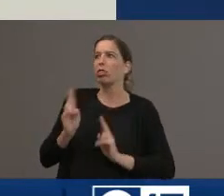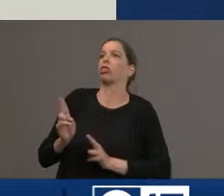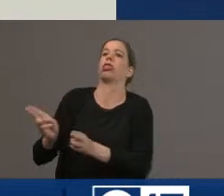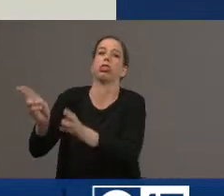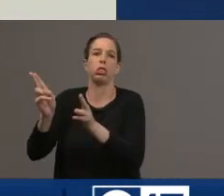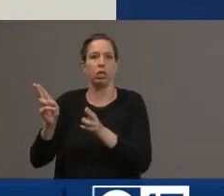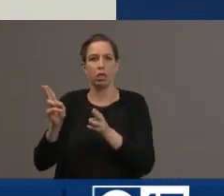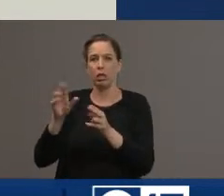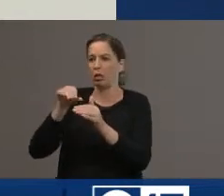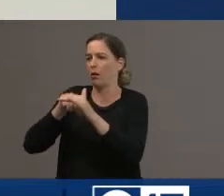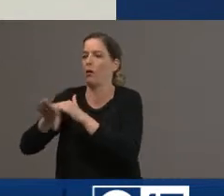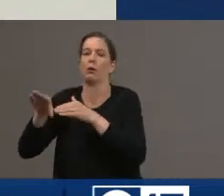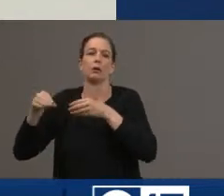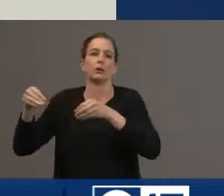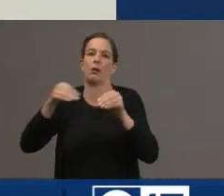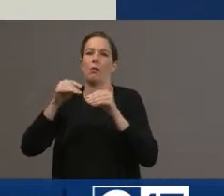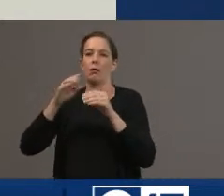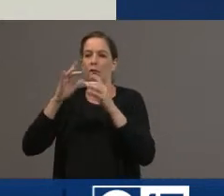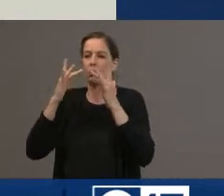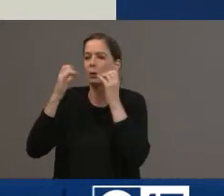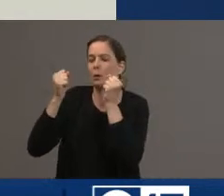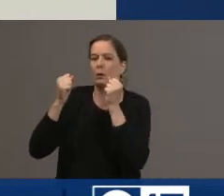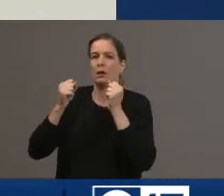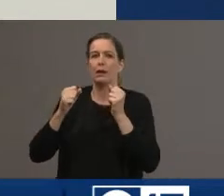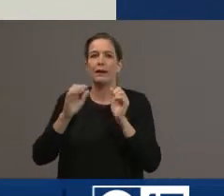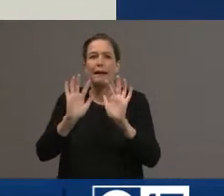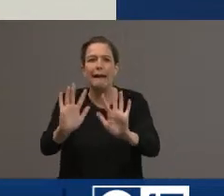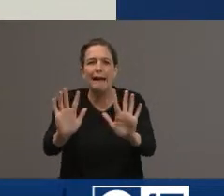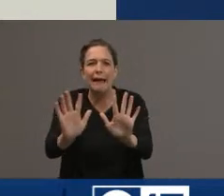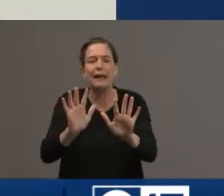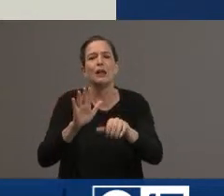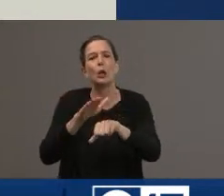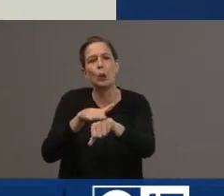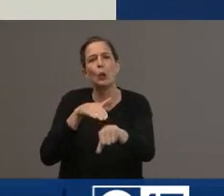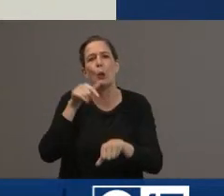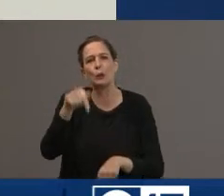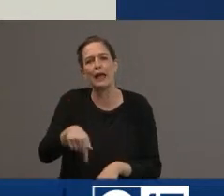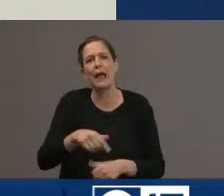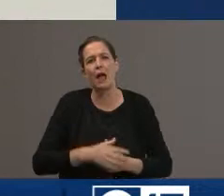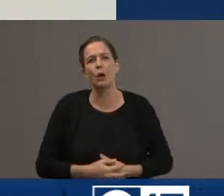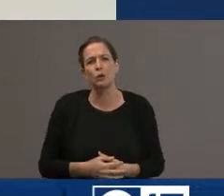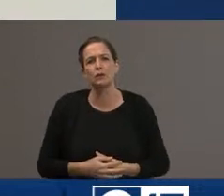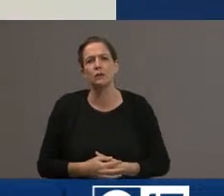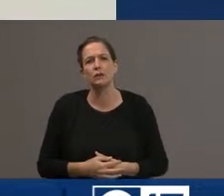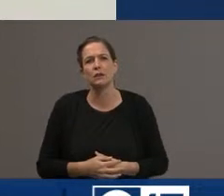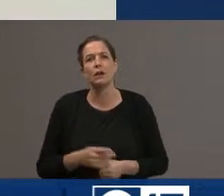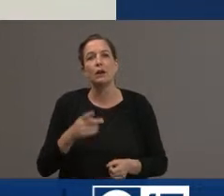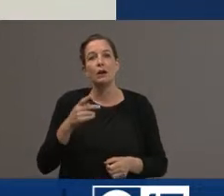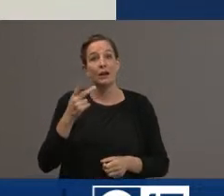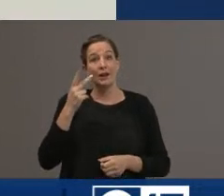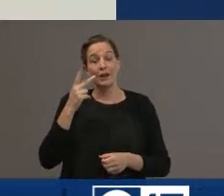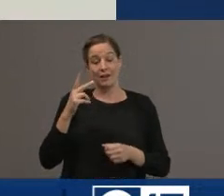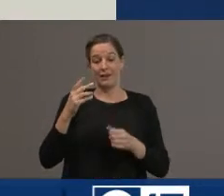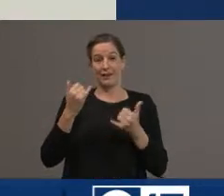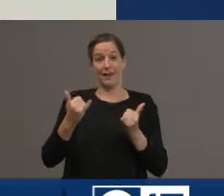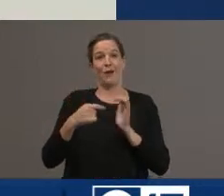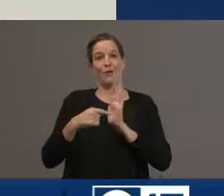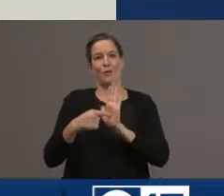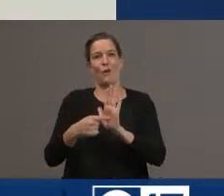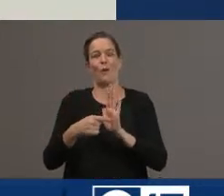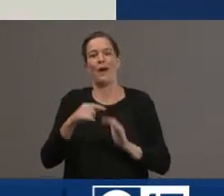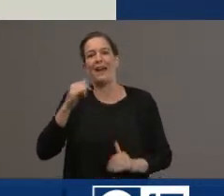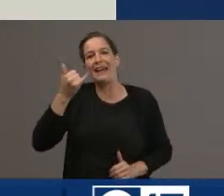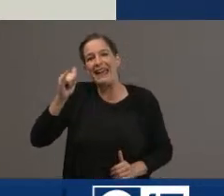to leave you with today is a yellow light to yield, to proceed with